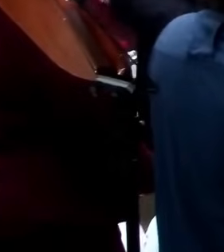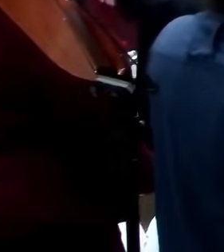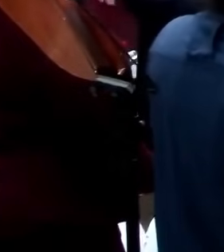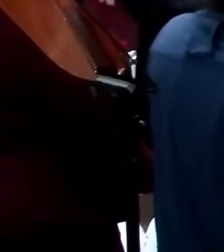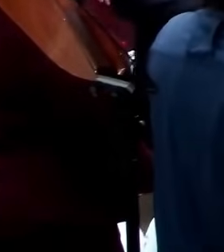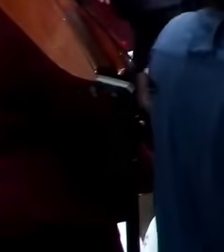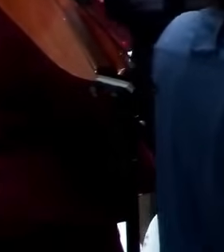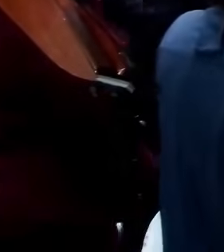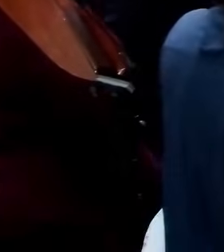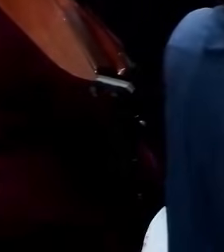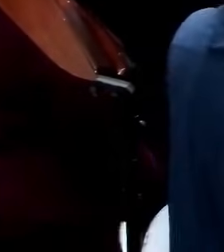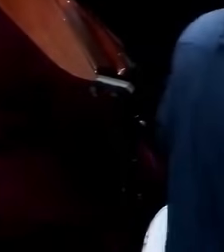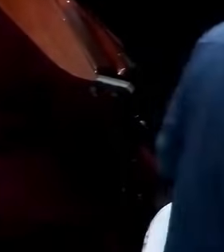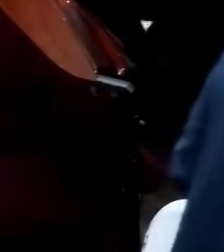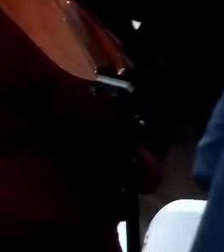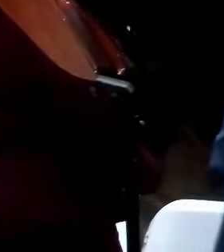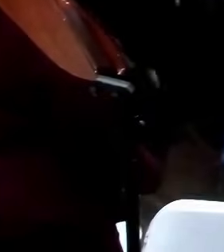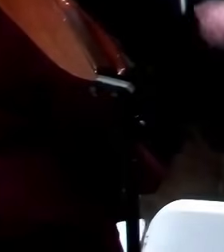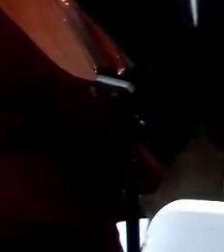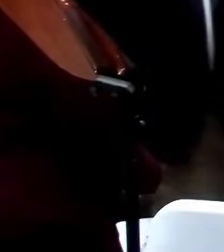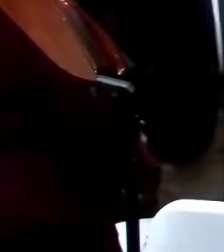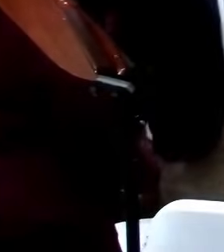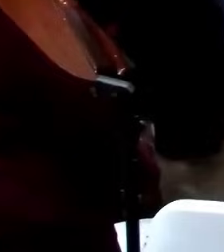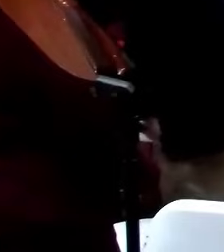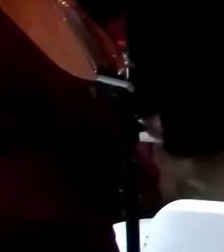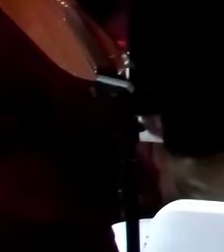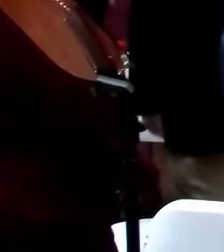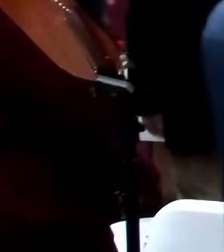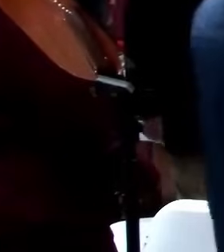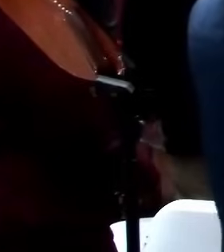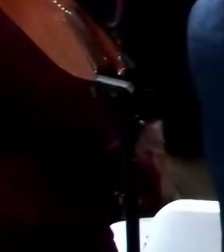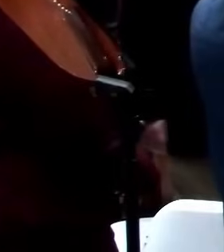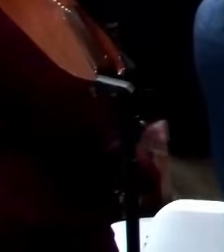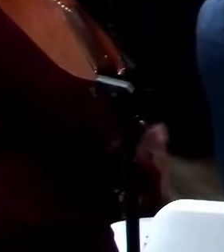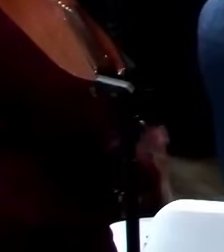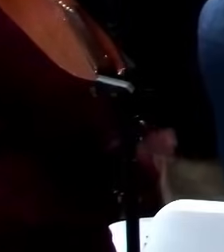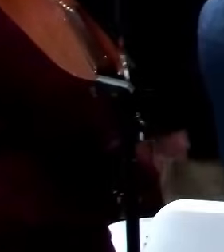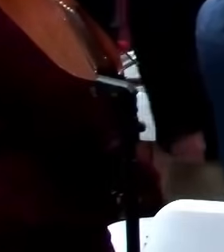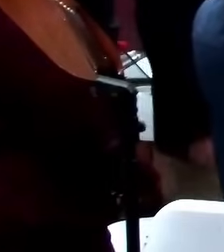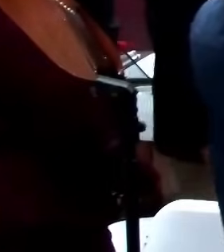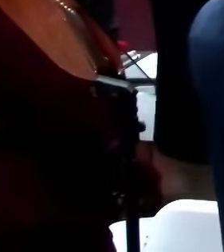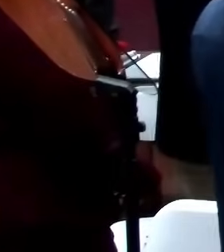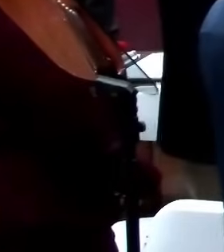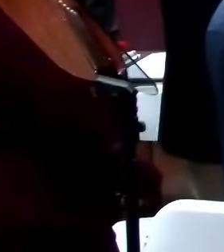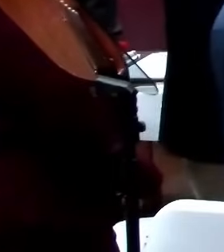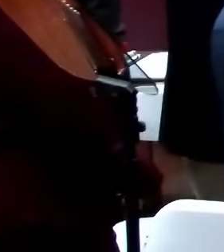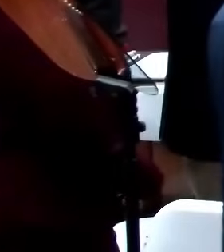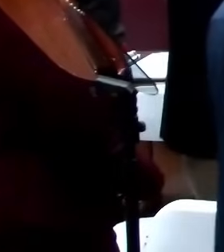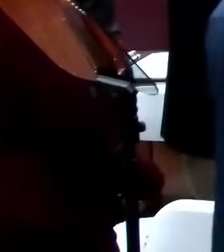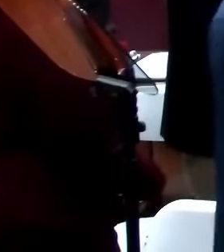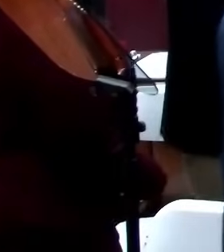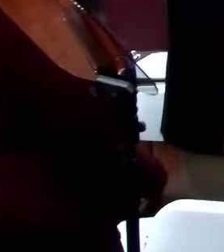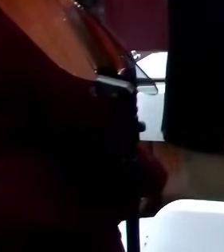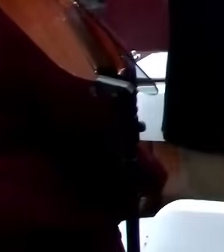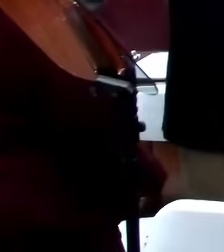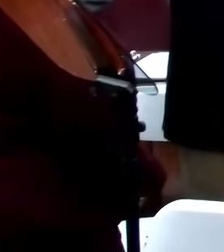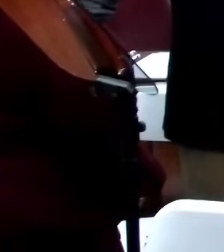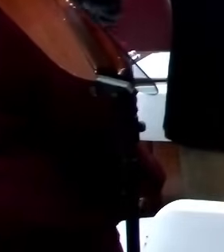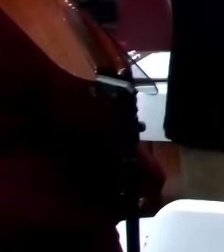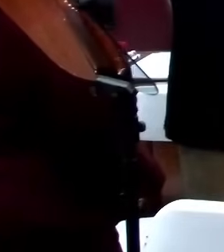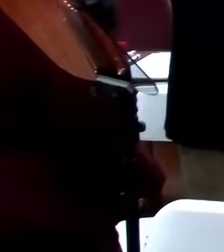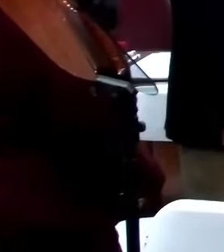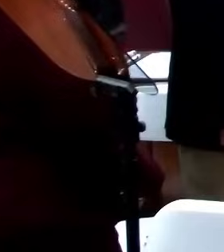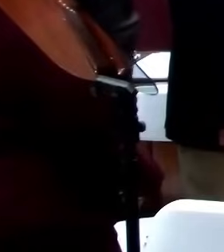It is. Good afternoon to our House members. You'll find a seat. For the new